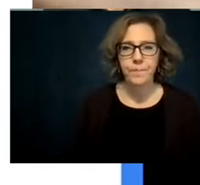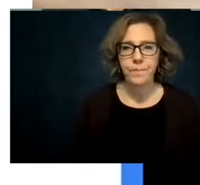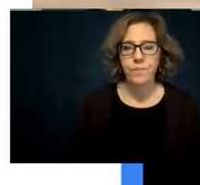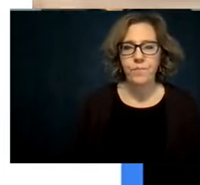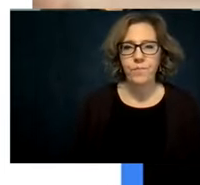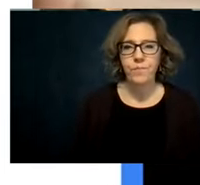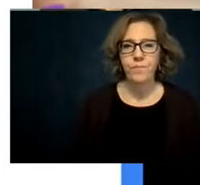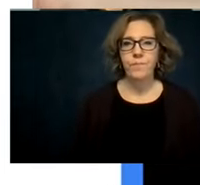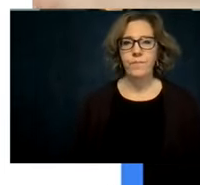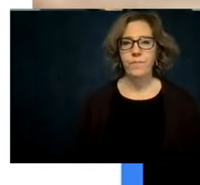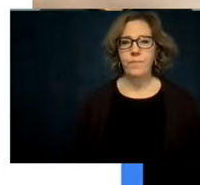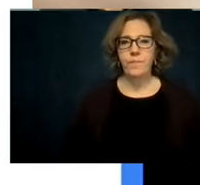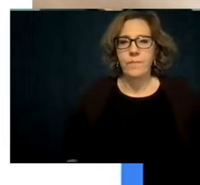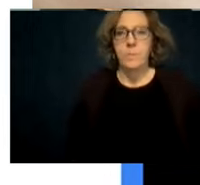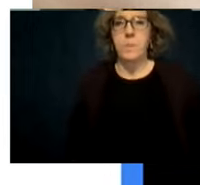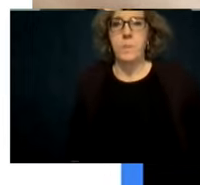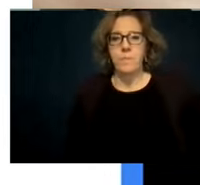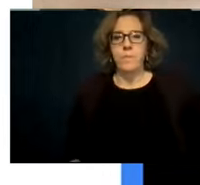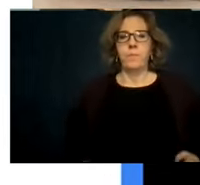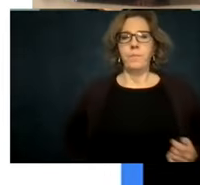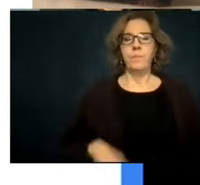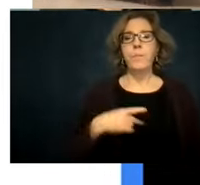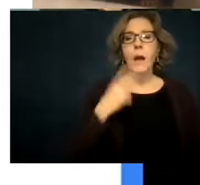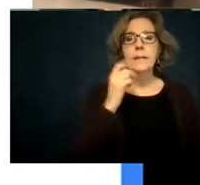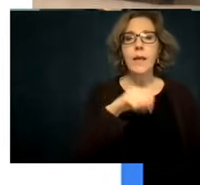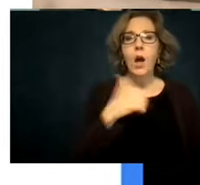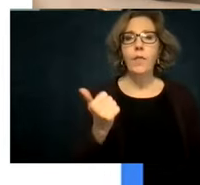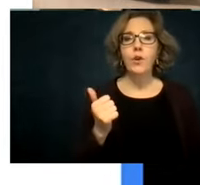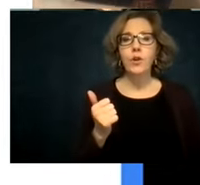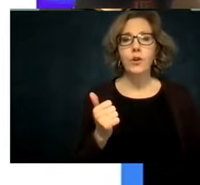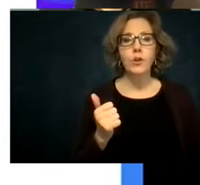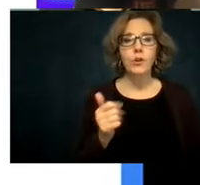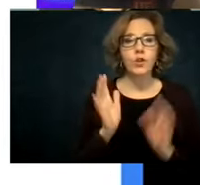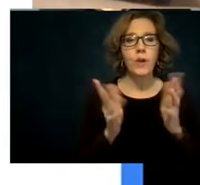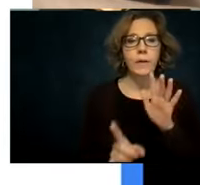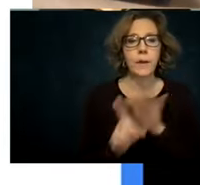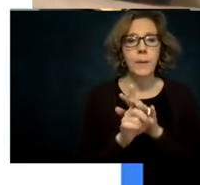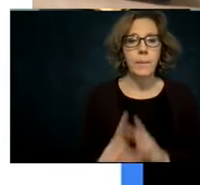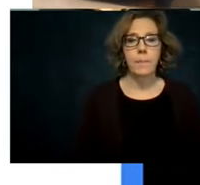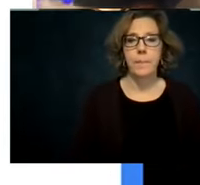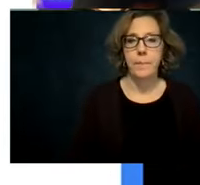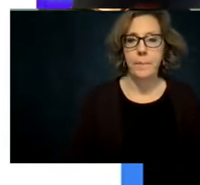I've seen some other things popping up in the chat. Someone take a look at that.